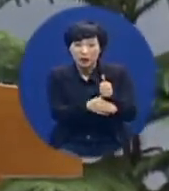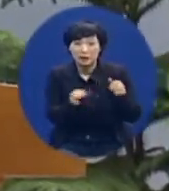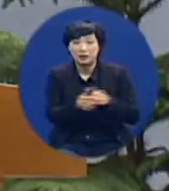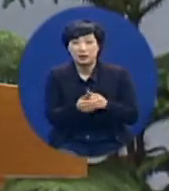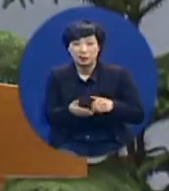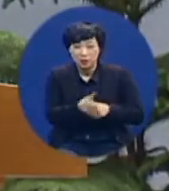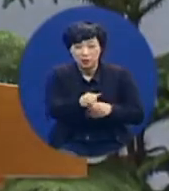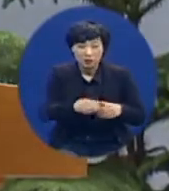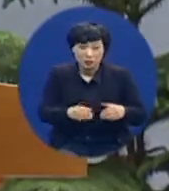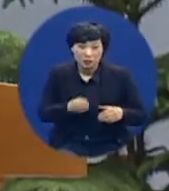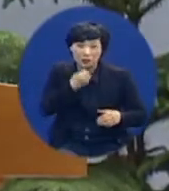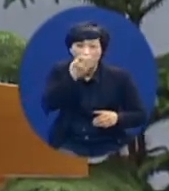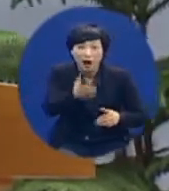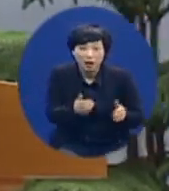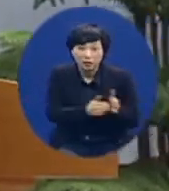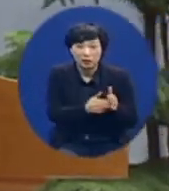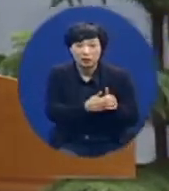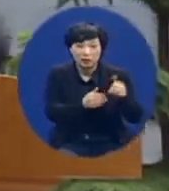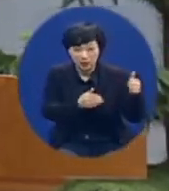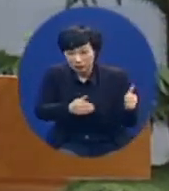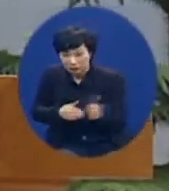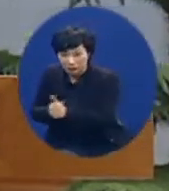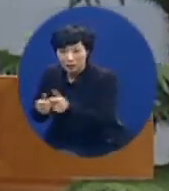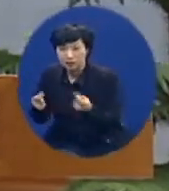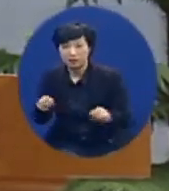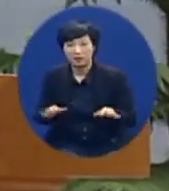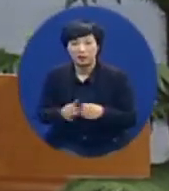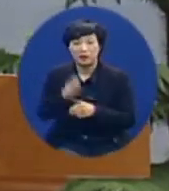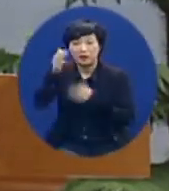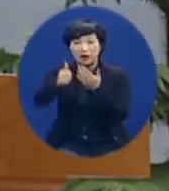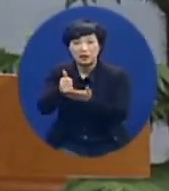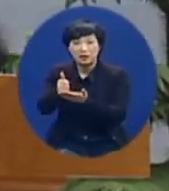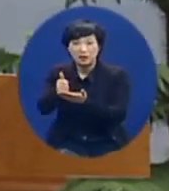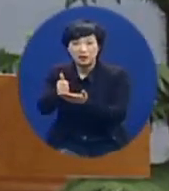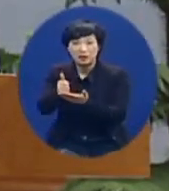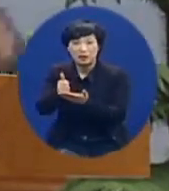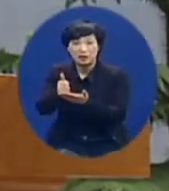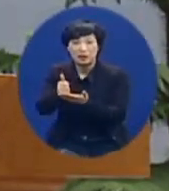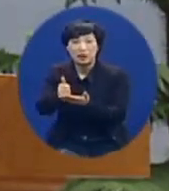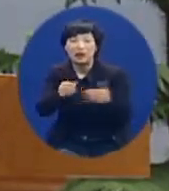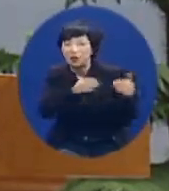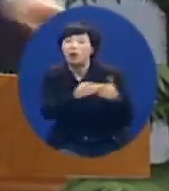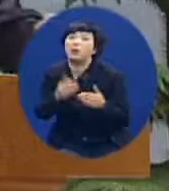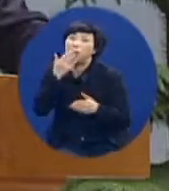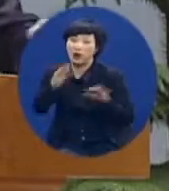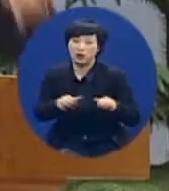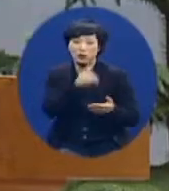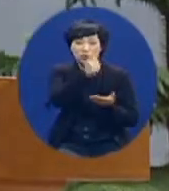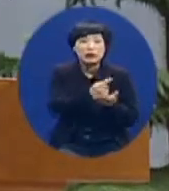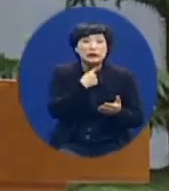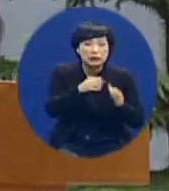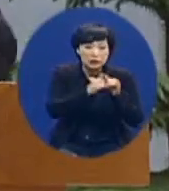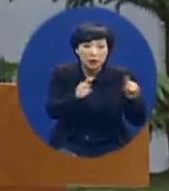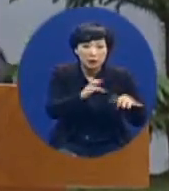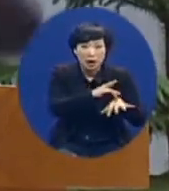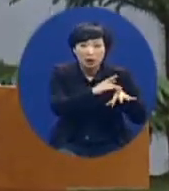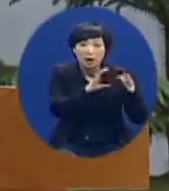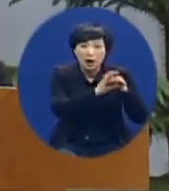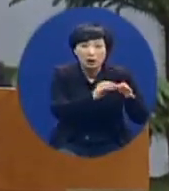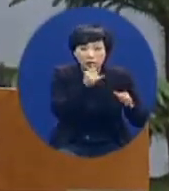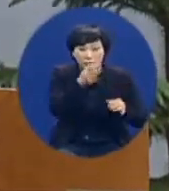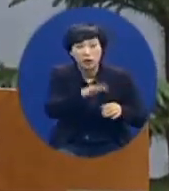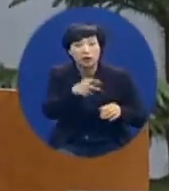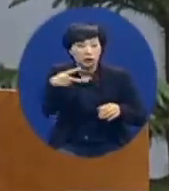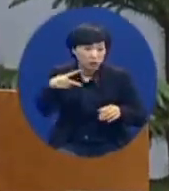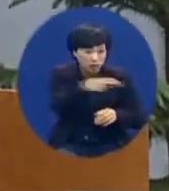When people keep on sinning, it shows they belong to the devil. Only Jesus can save